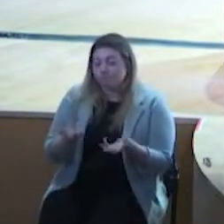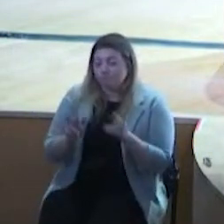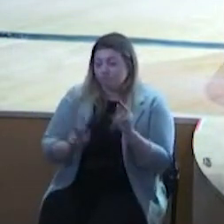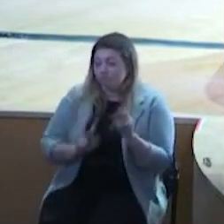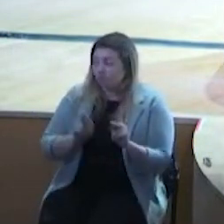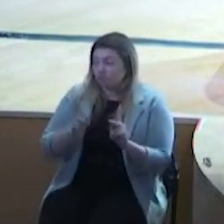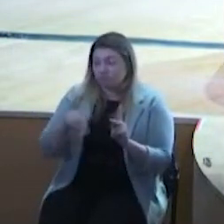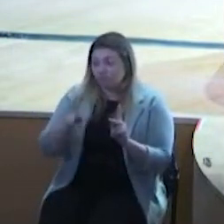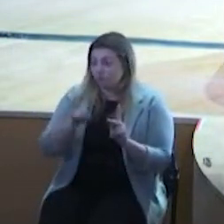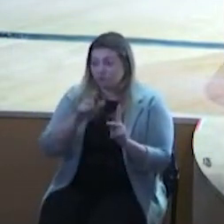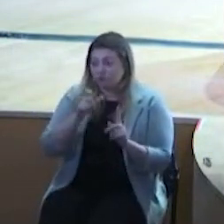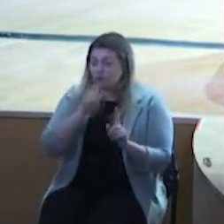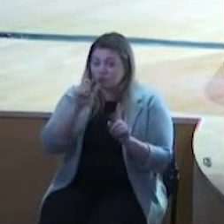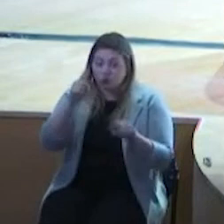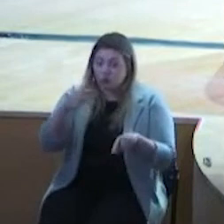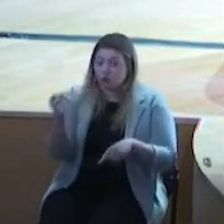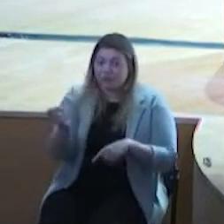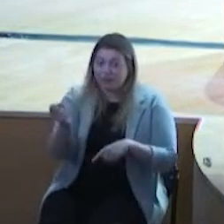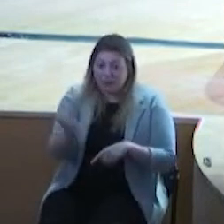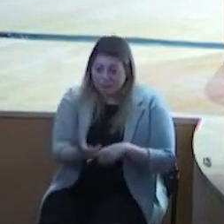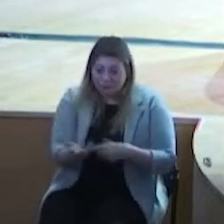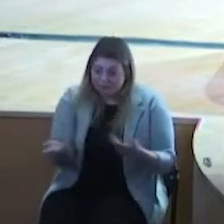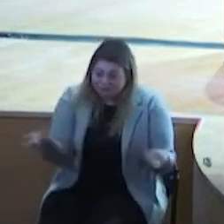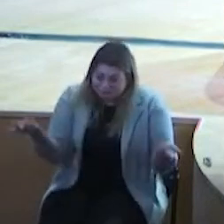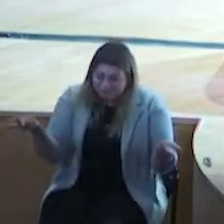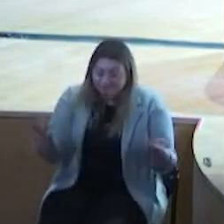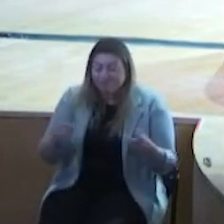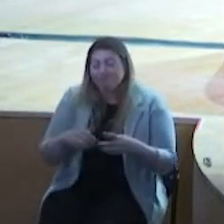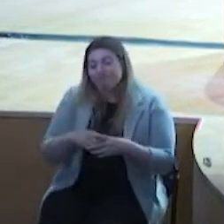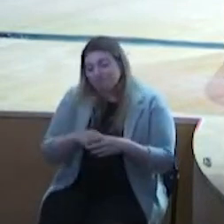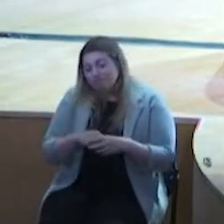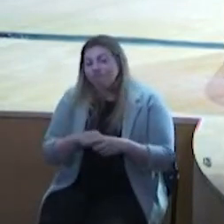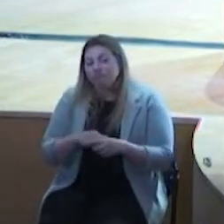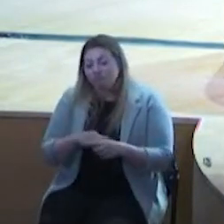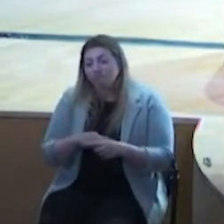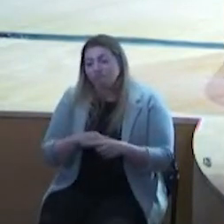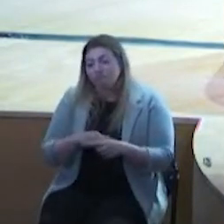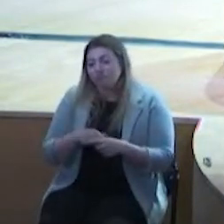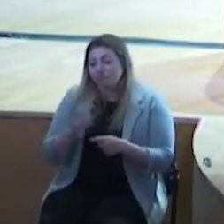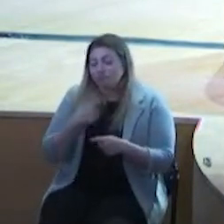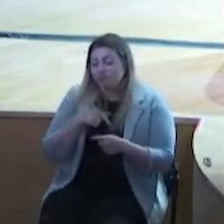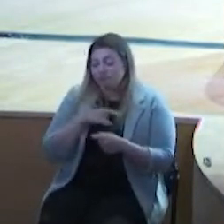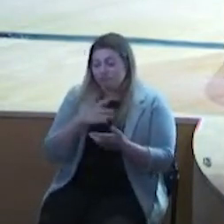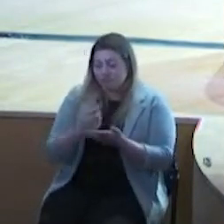people don't go out and gamble. So we receive